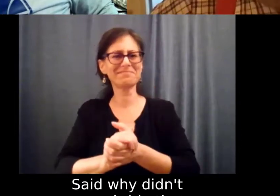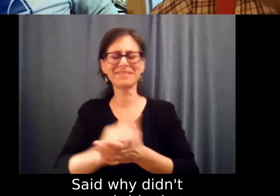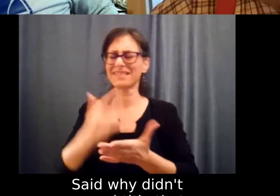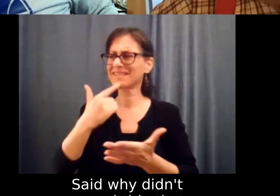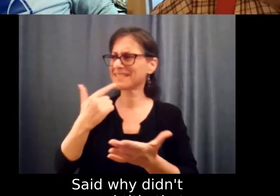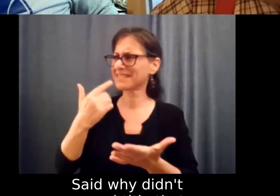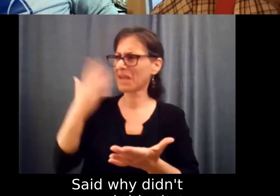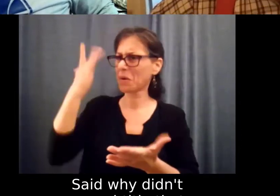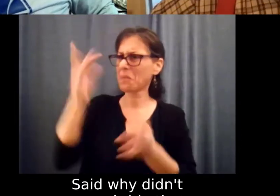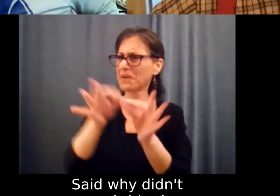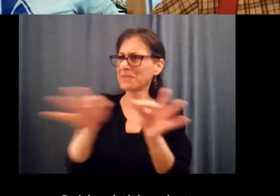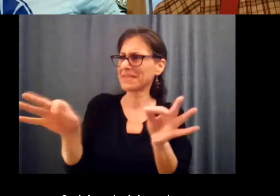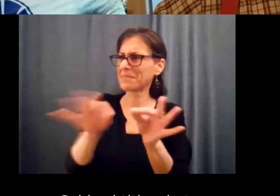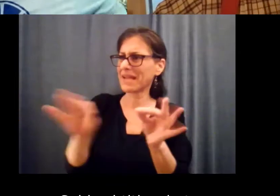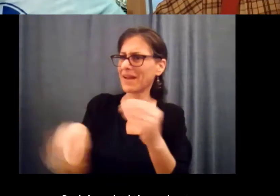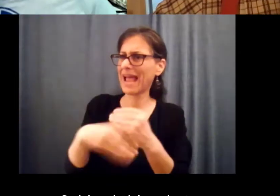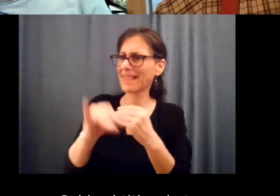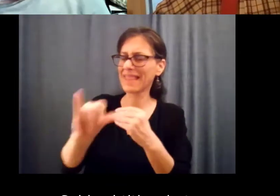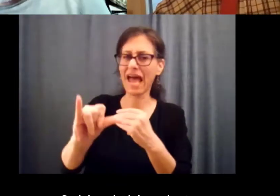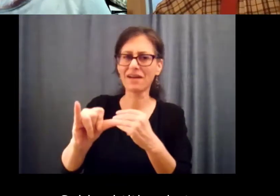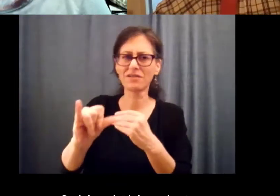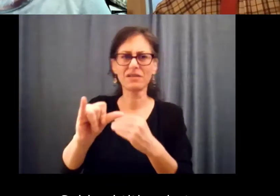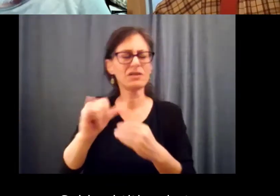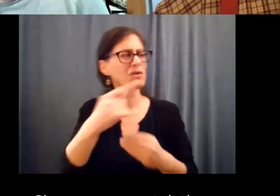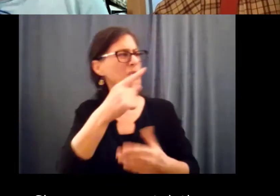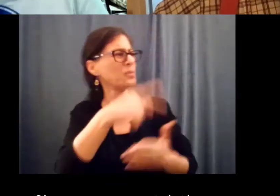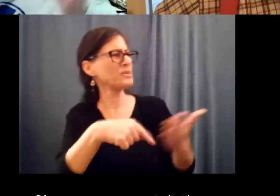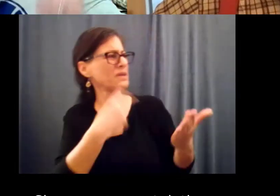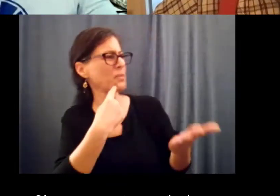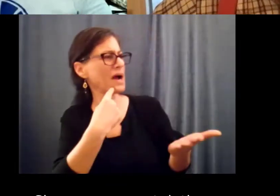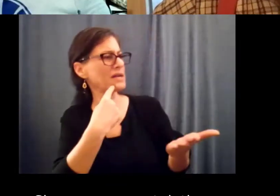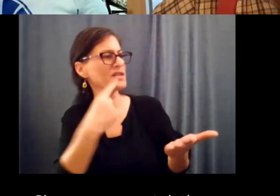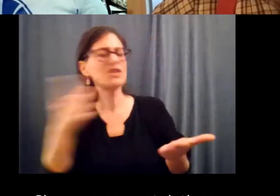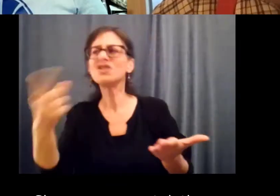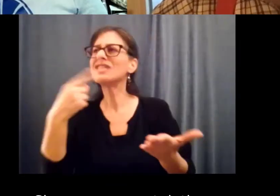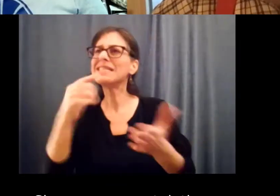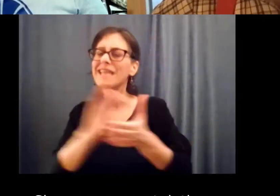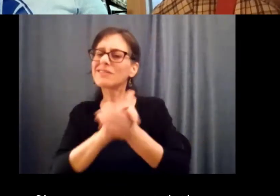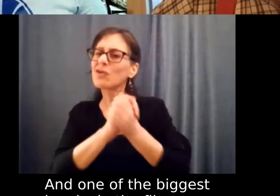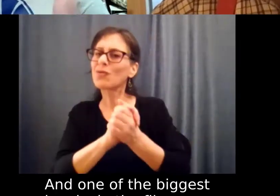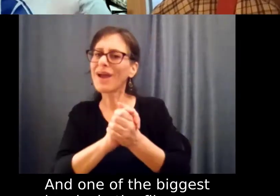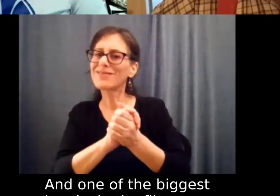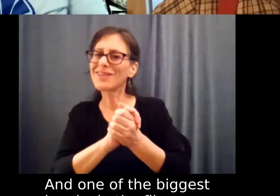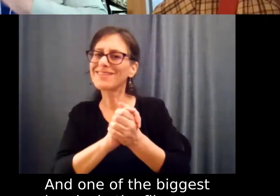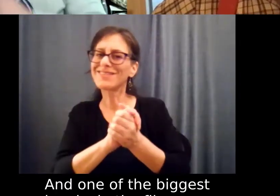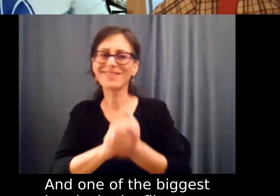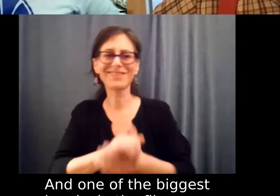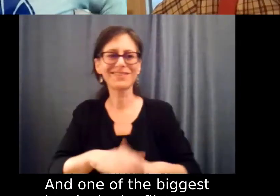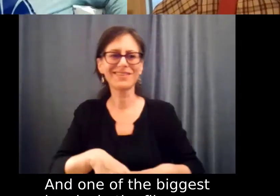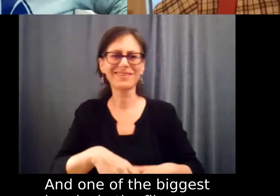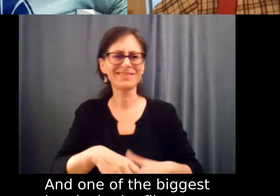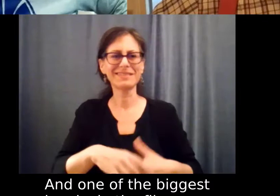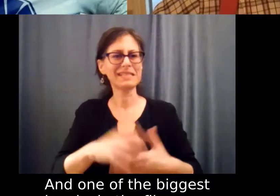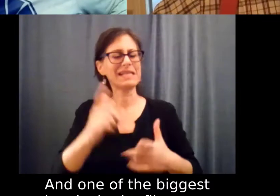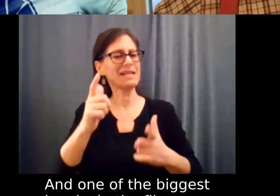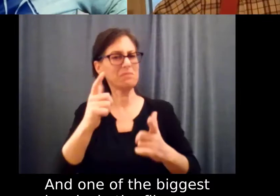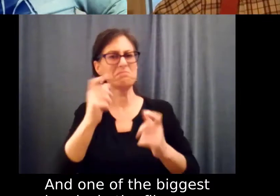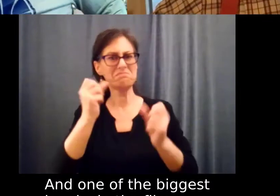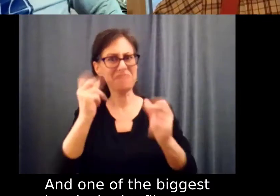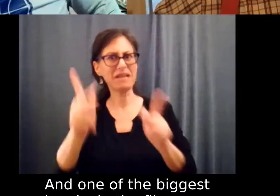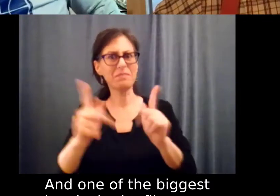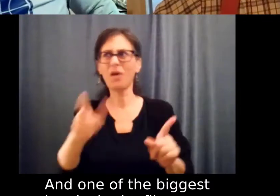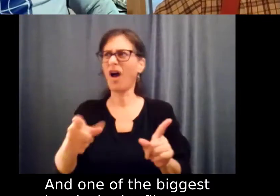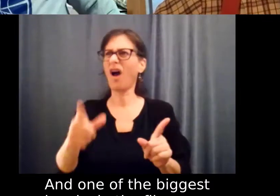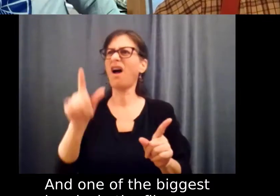didn't you subtitle that?" And I said, "Subtitle what?" She says, "Congratulations." And it's one of the bigger laughs of the film